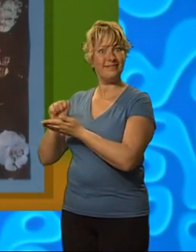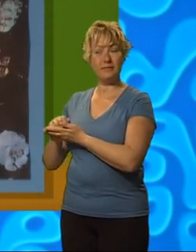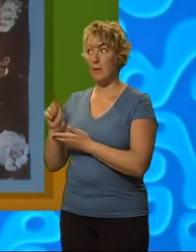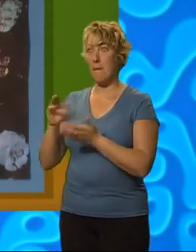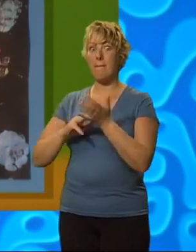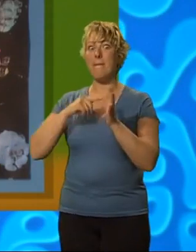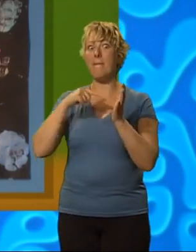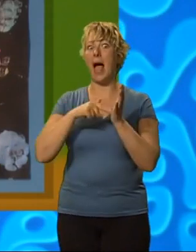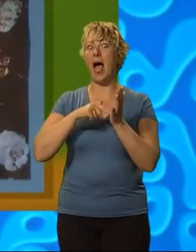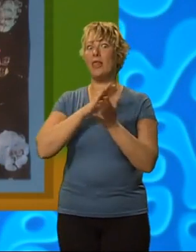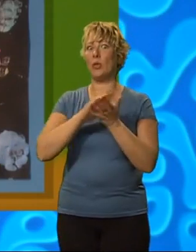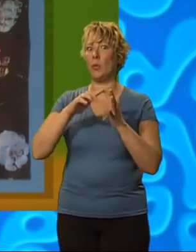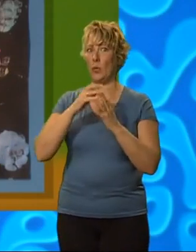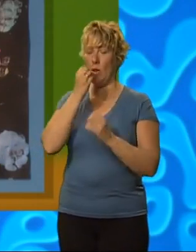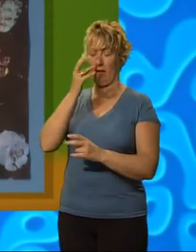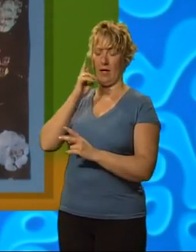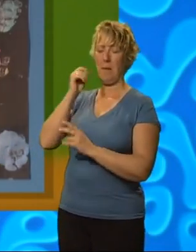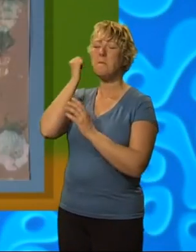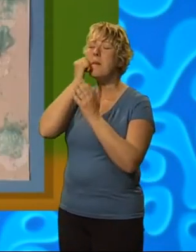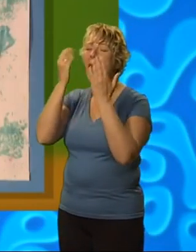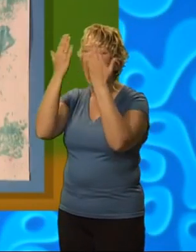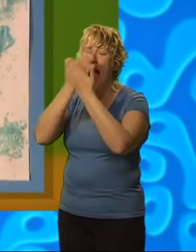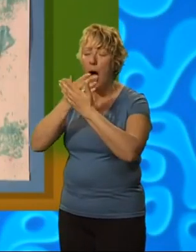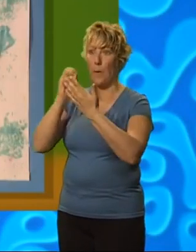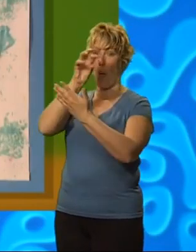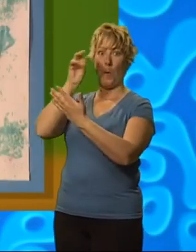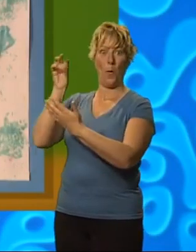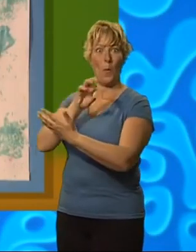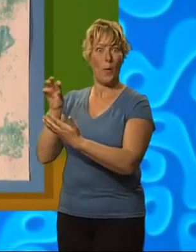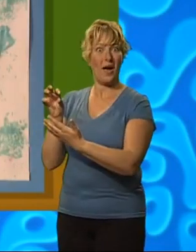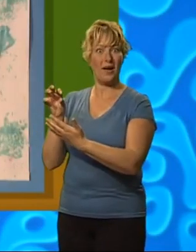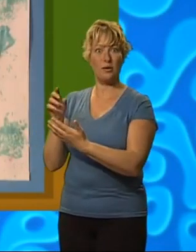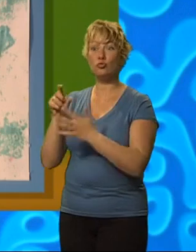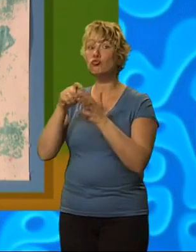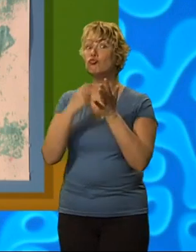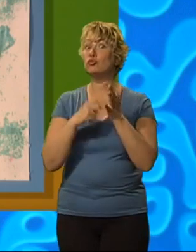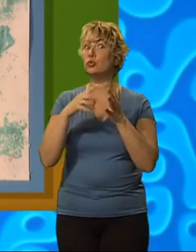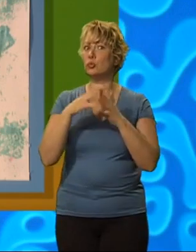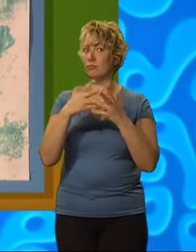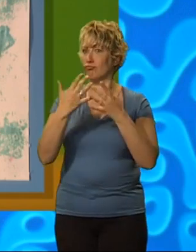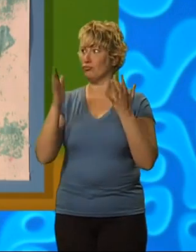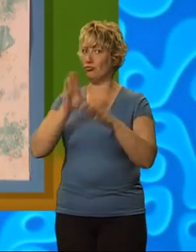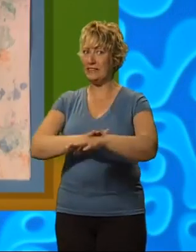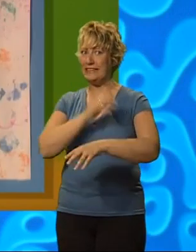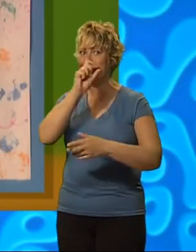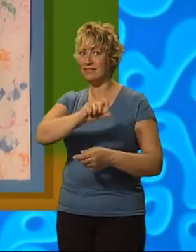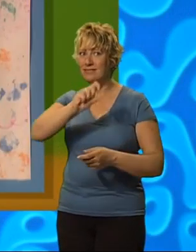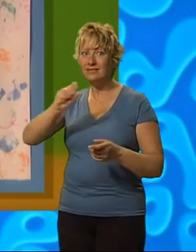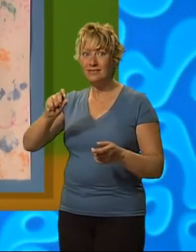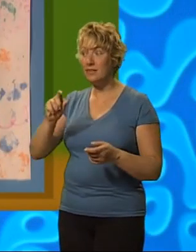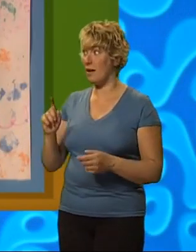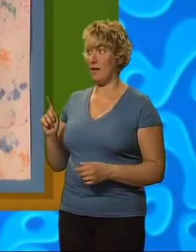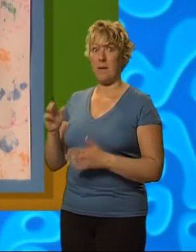Matthew's prints show up really clearly on black paper. Drew used lots of green paint. This